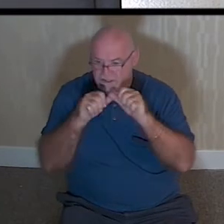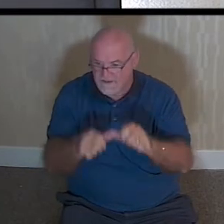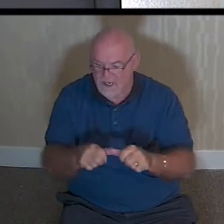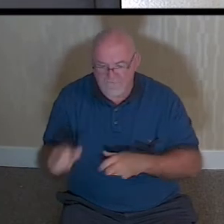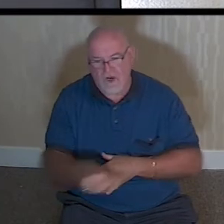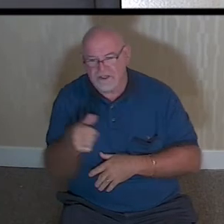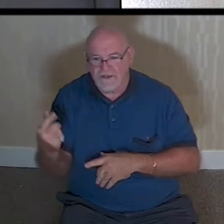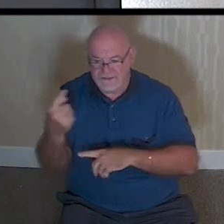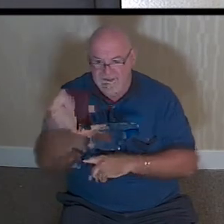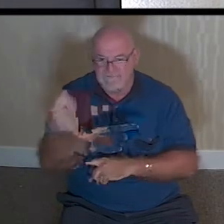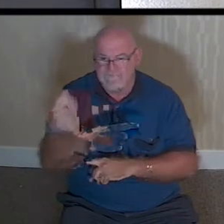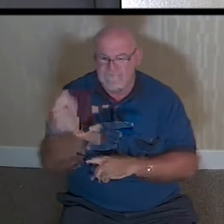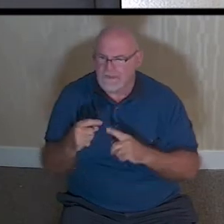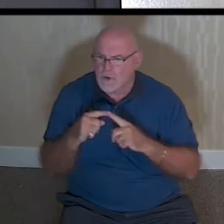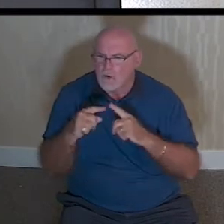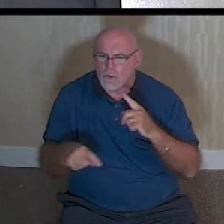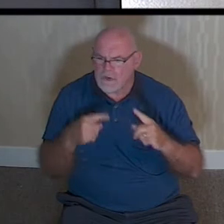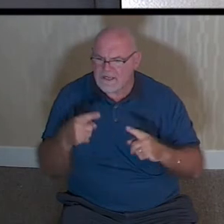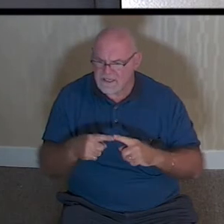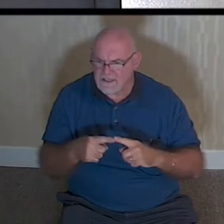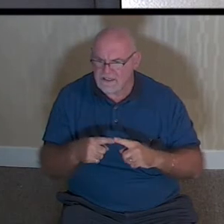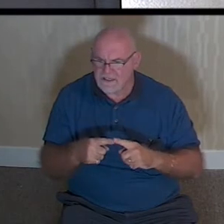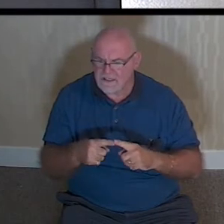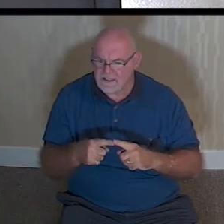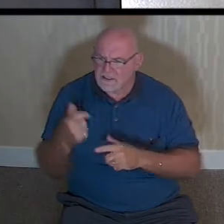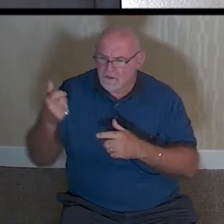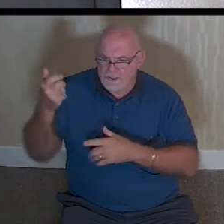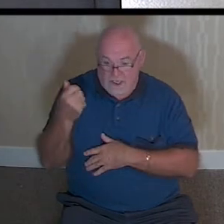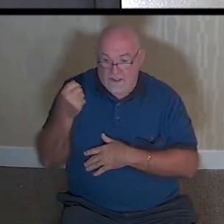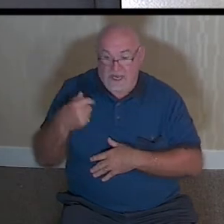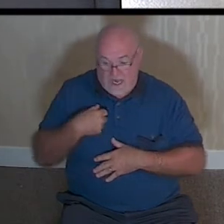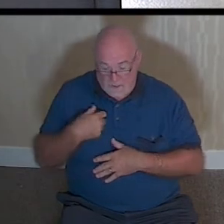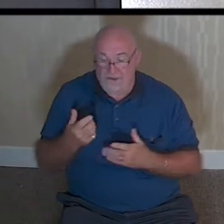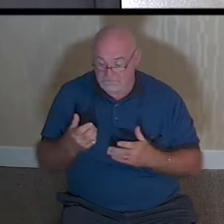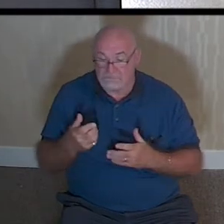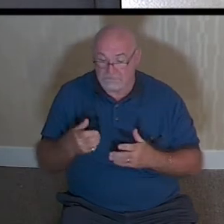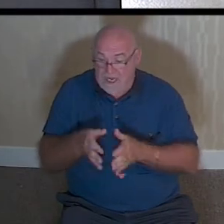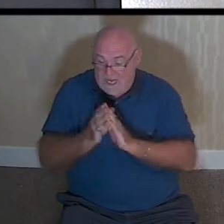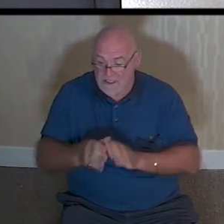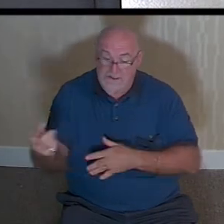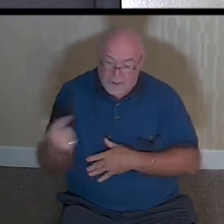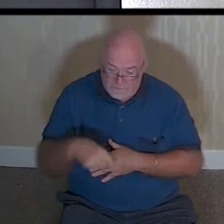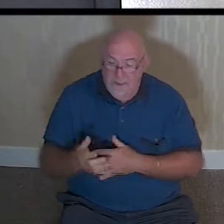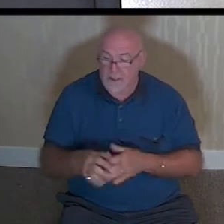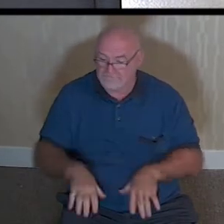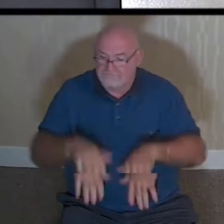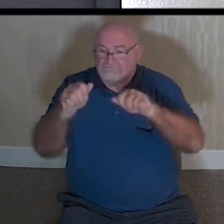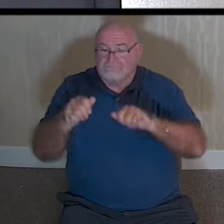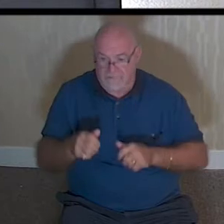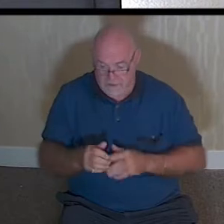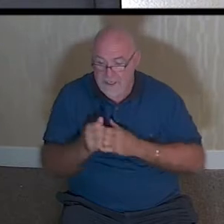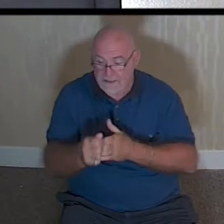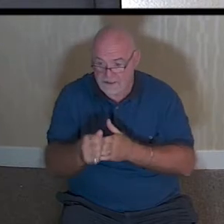day. When she was retired, I was asked to come in and take over leadership,